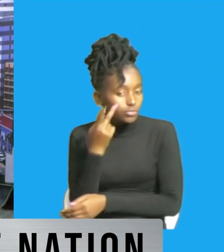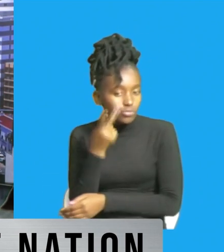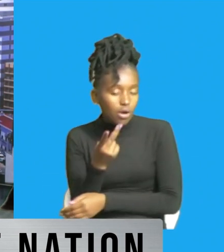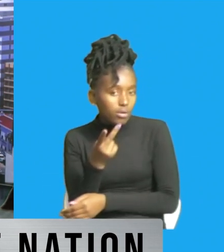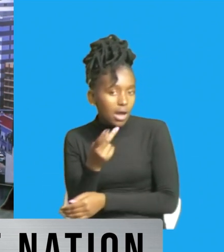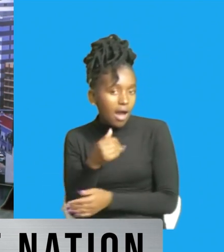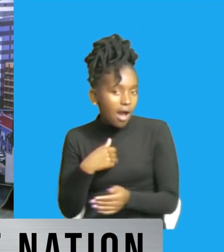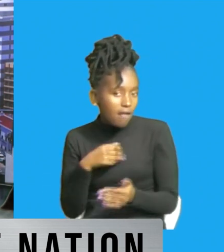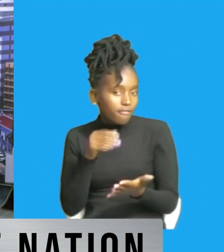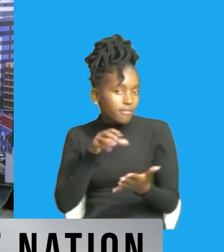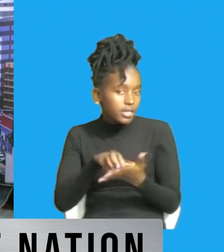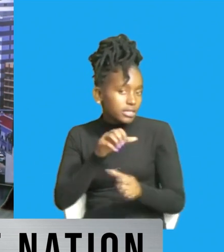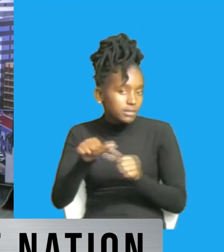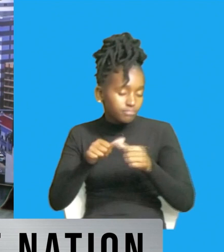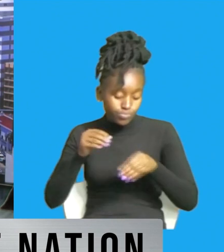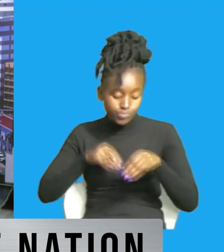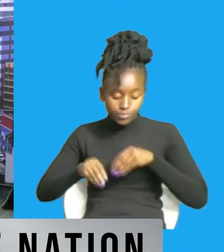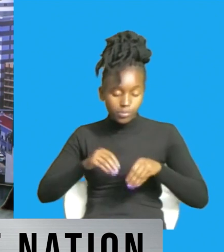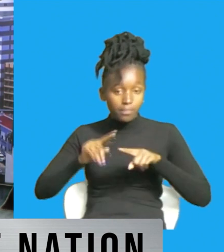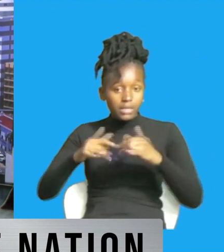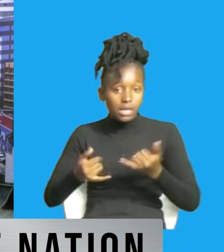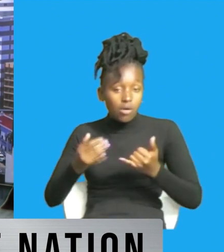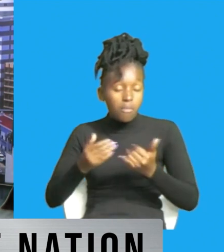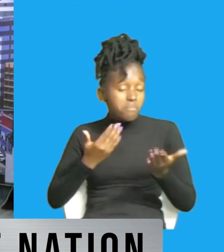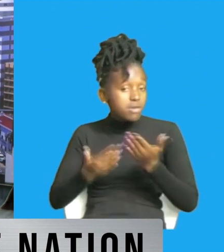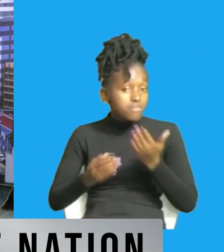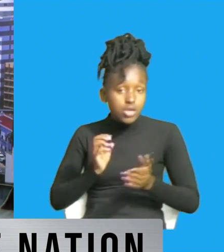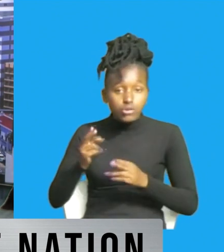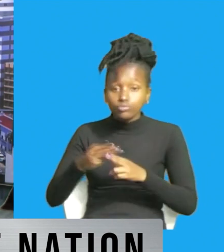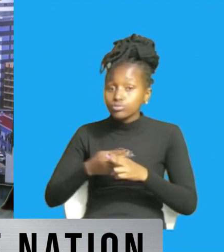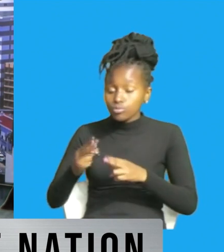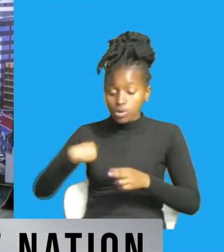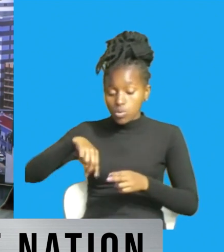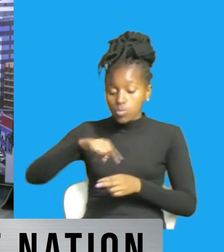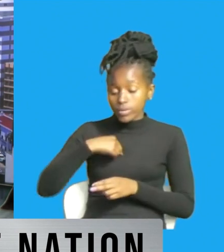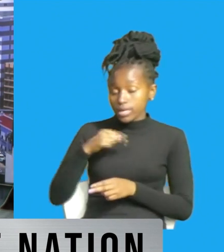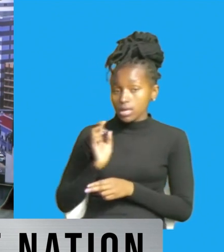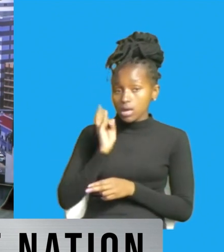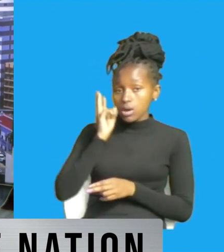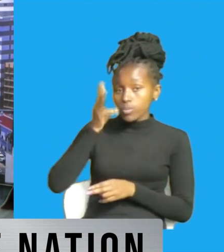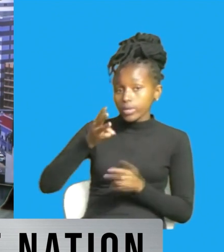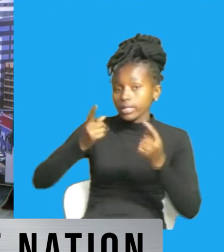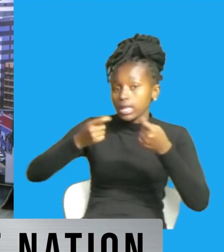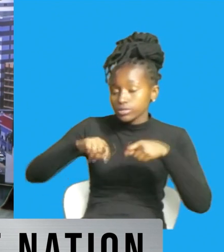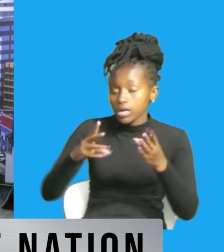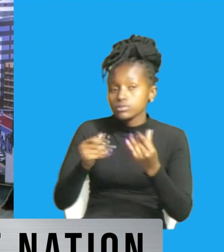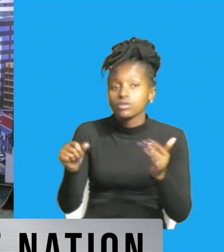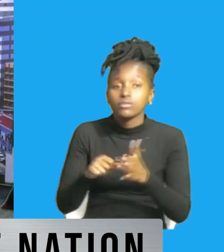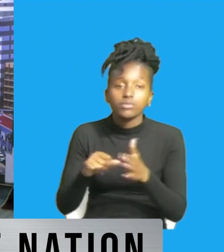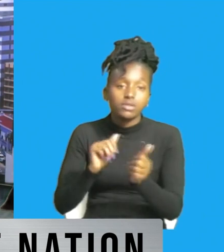ya corruption huko ndani, na tunataka tuone kama tutazuia hizo ma corruption inakuja. Yes. Have